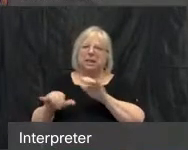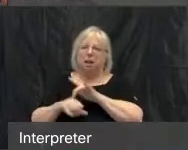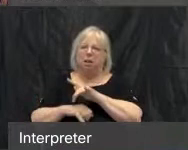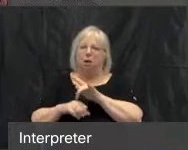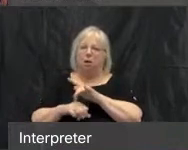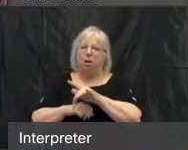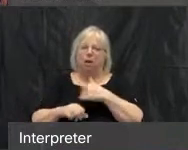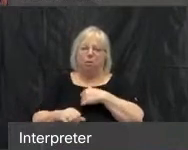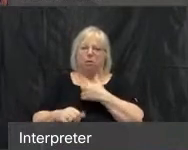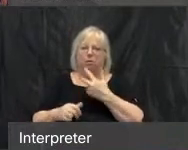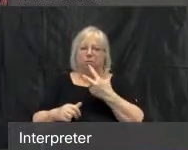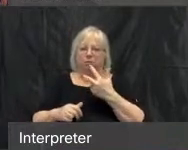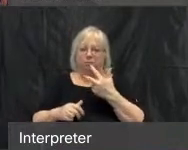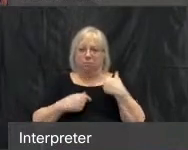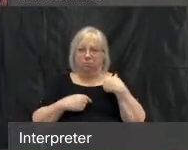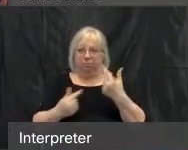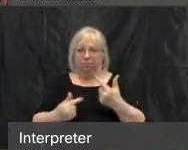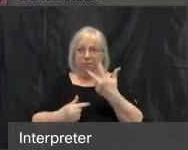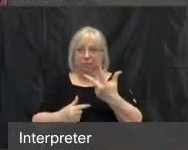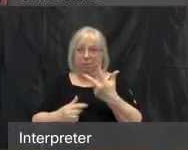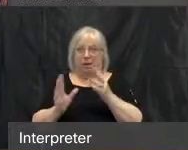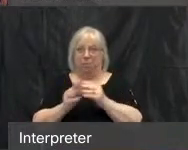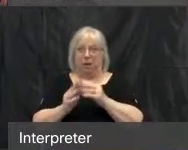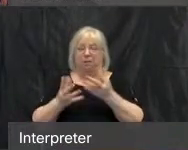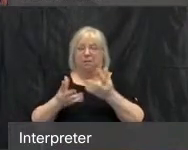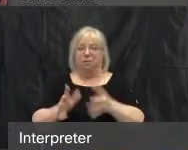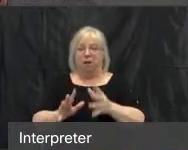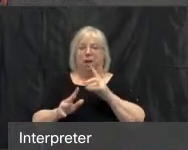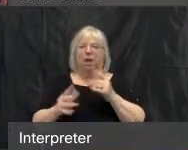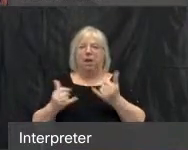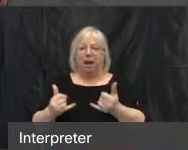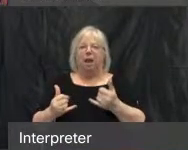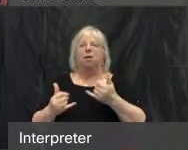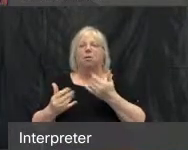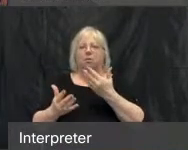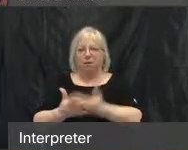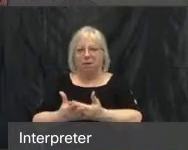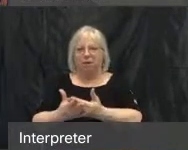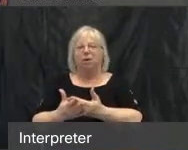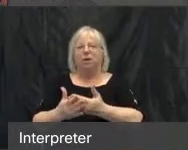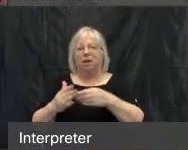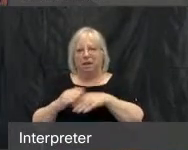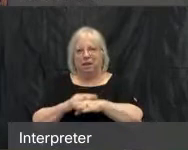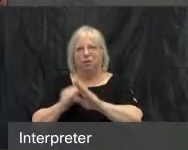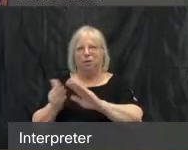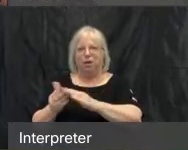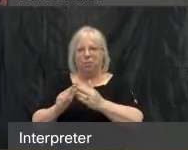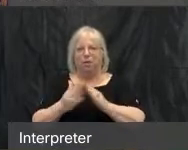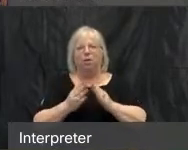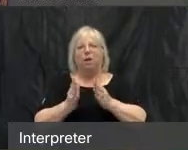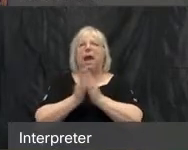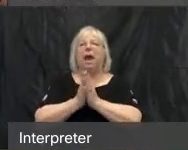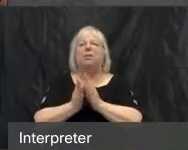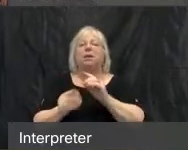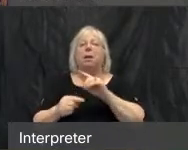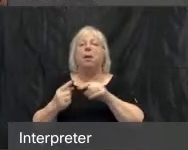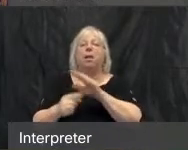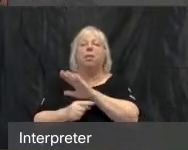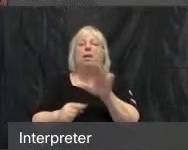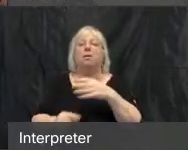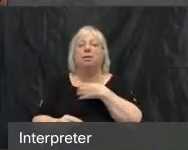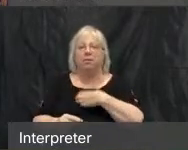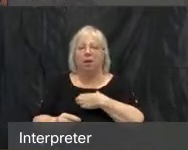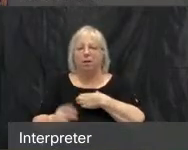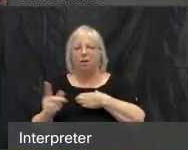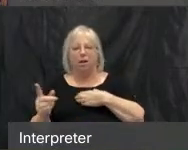had three meetings, and we're just now getting to the community to talk to them about what their desires are. And I